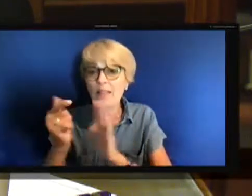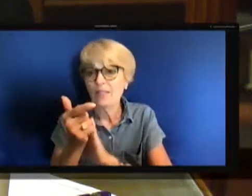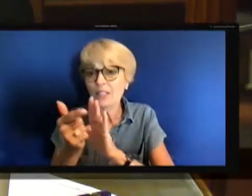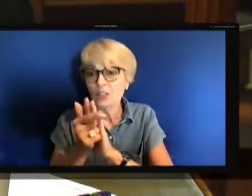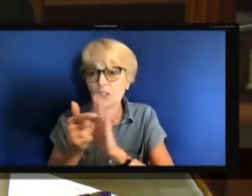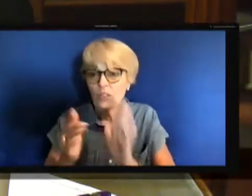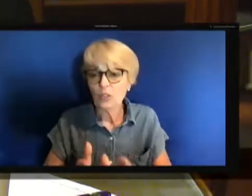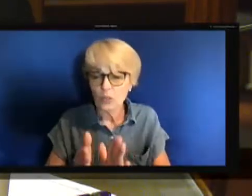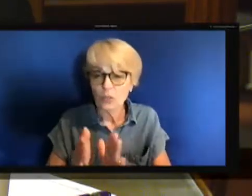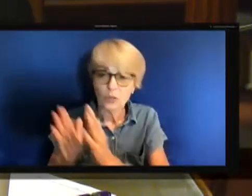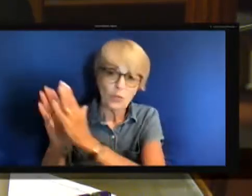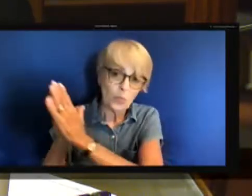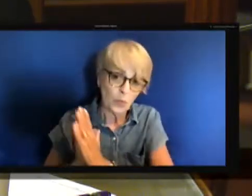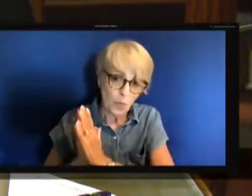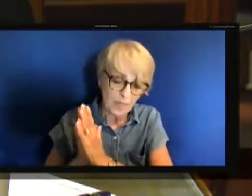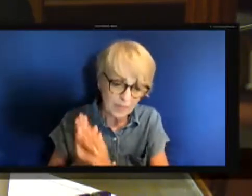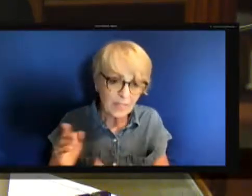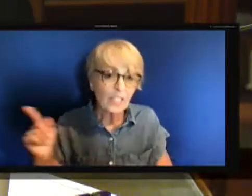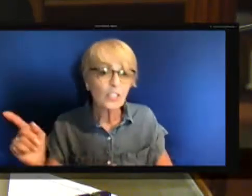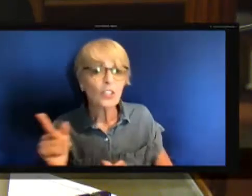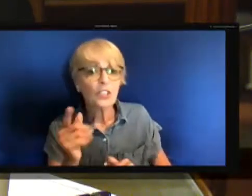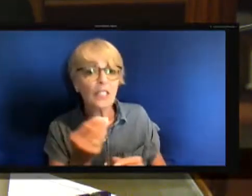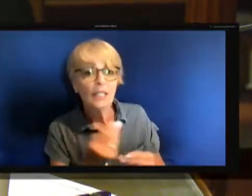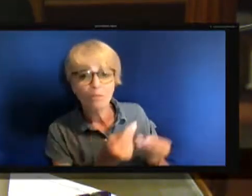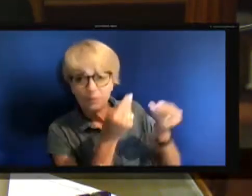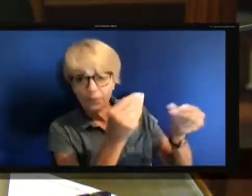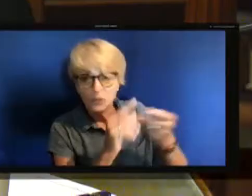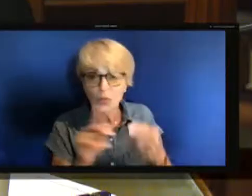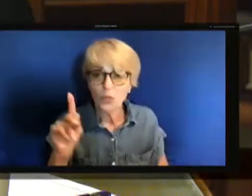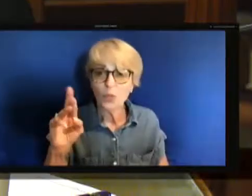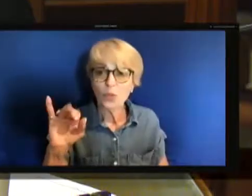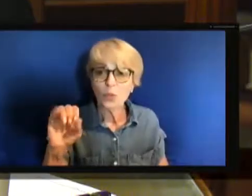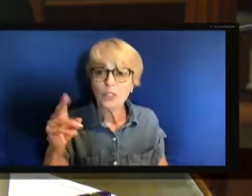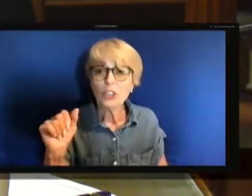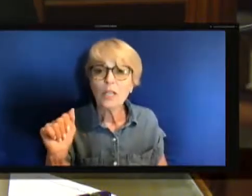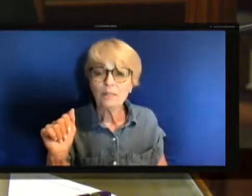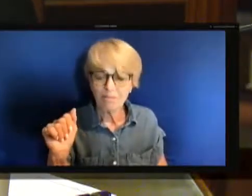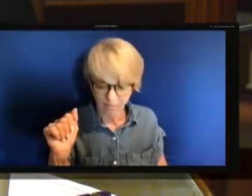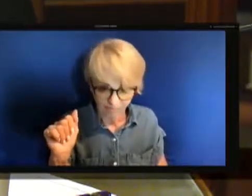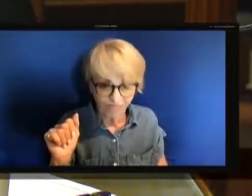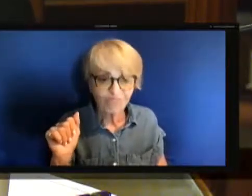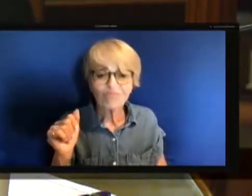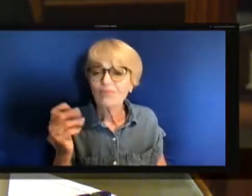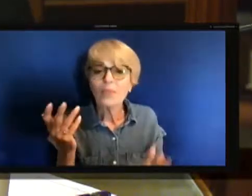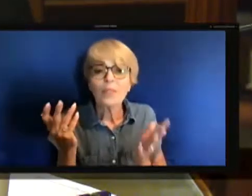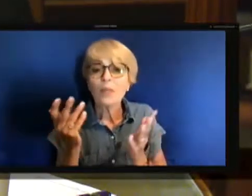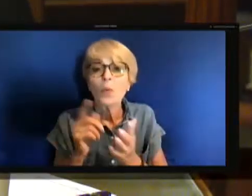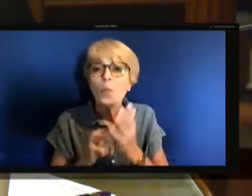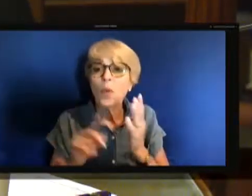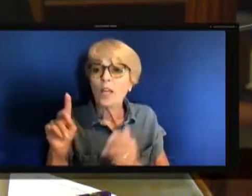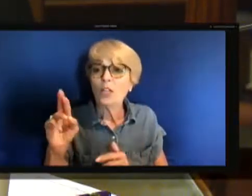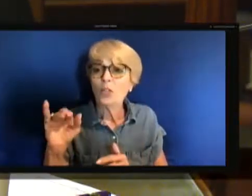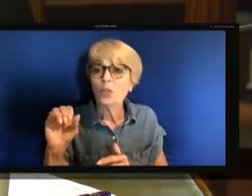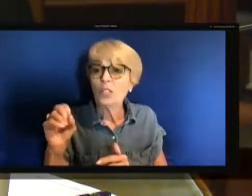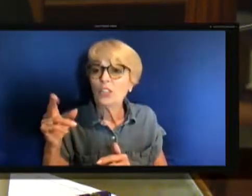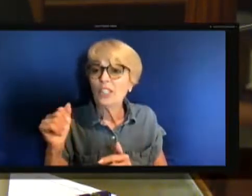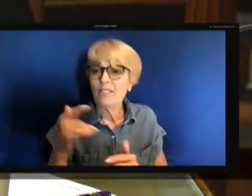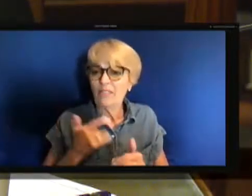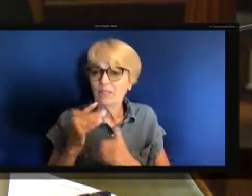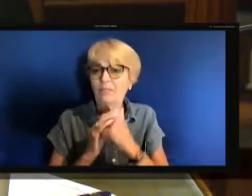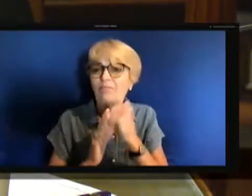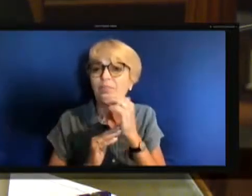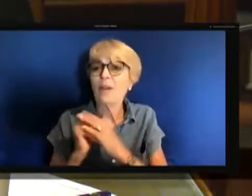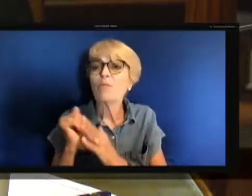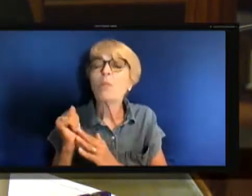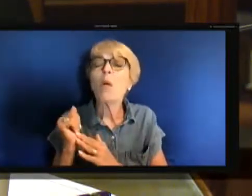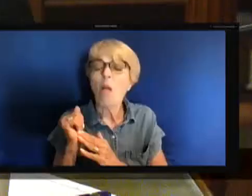do. She presents the information to Krisha, and whatever Krisha needs to feel comfortable, and then she